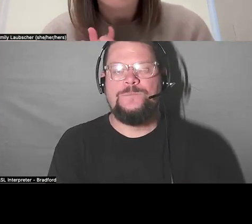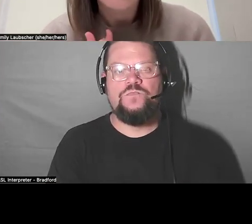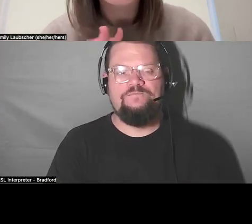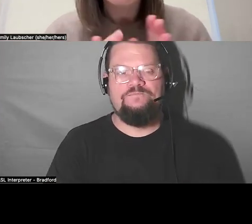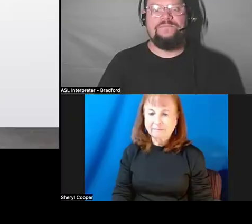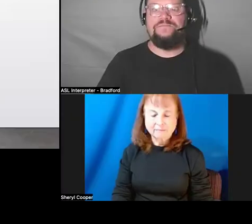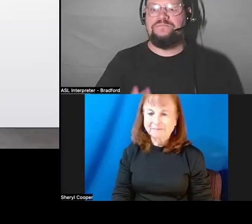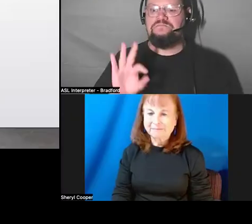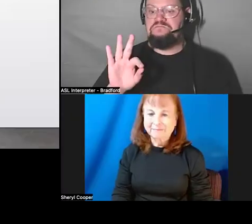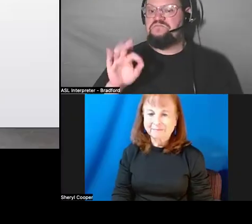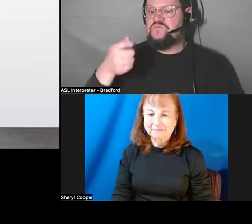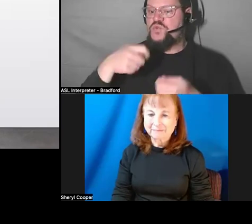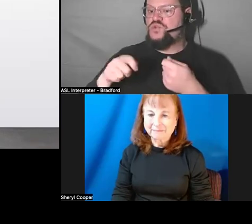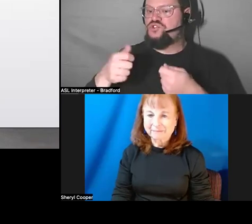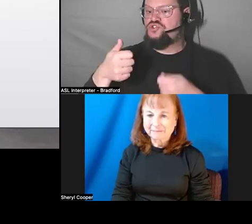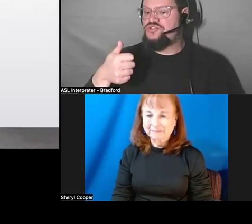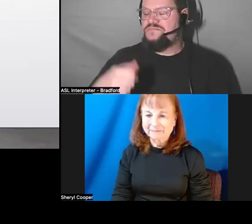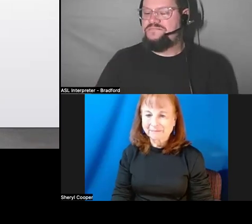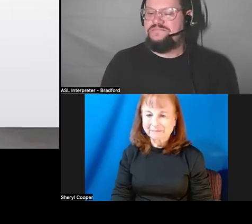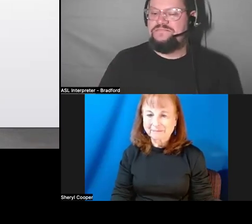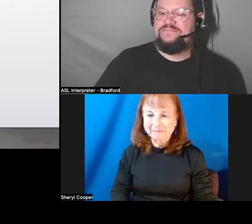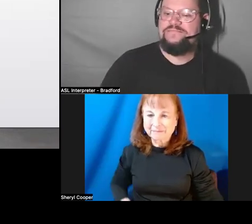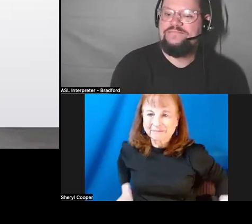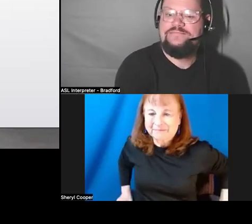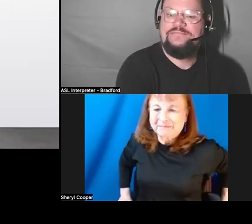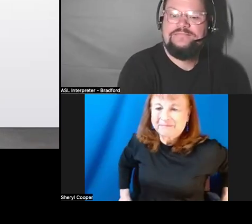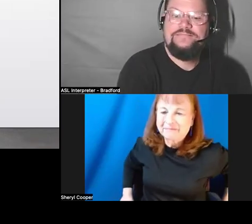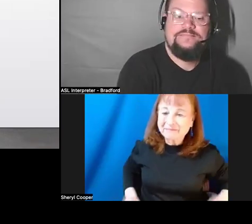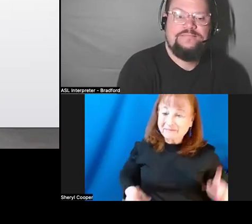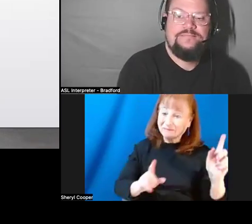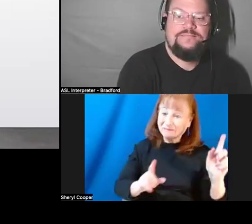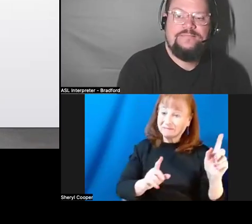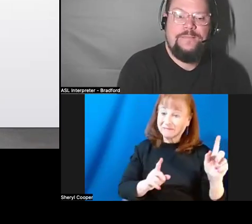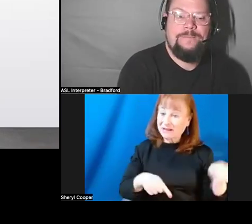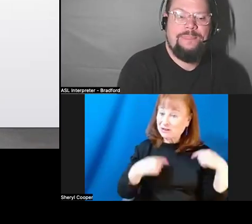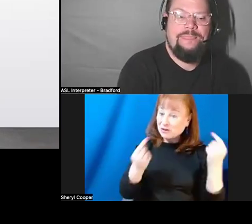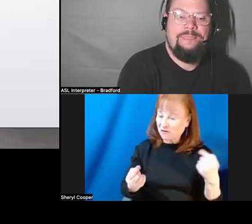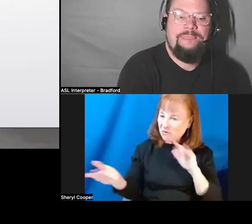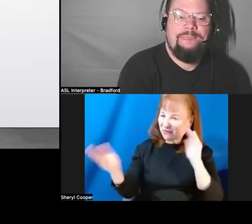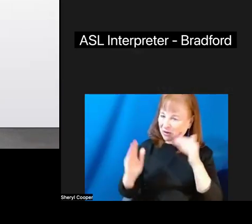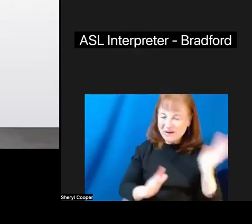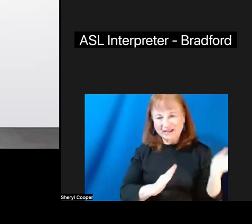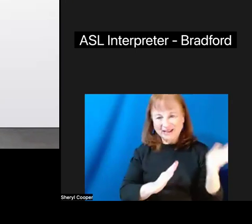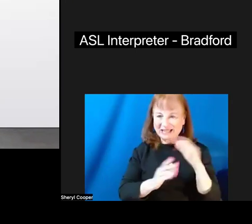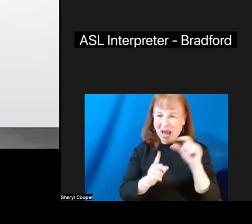All right, so far we've compared the top words on core vocabulary